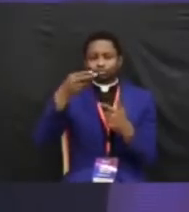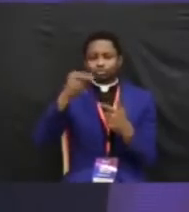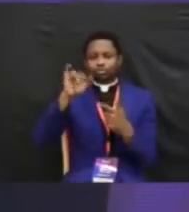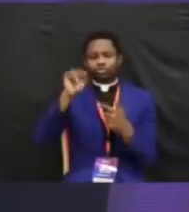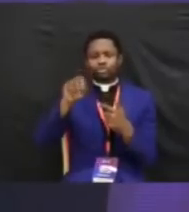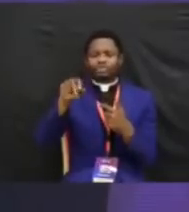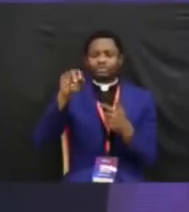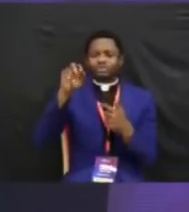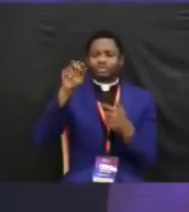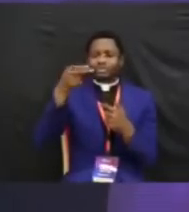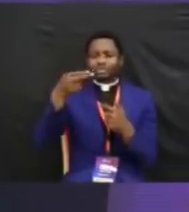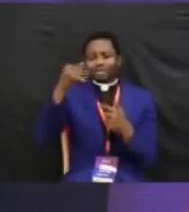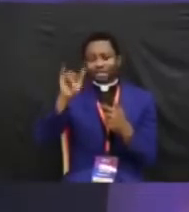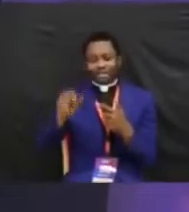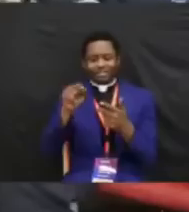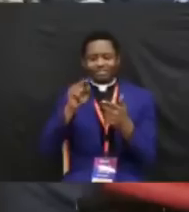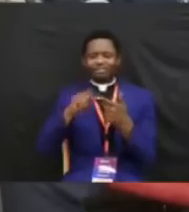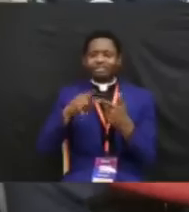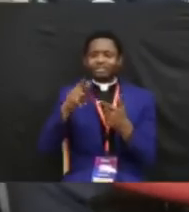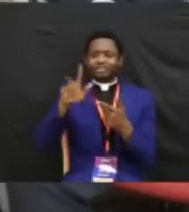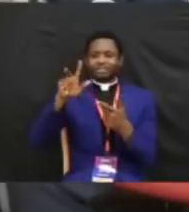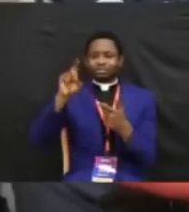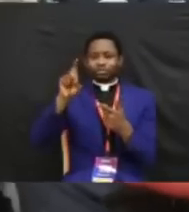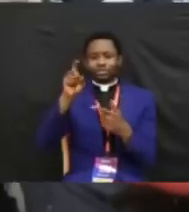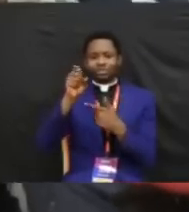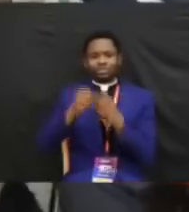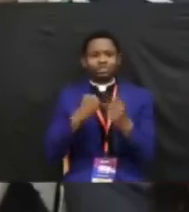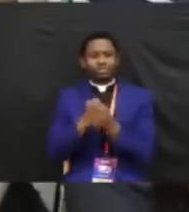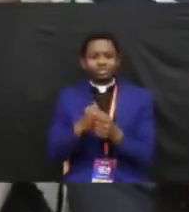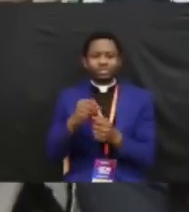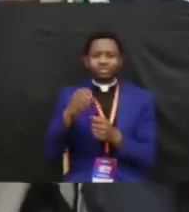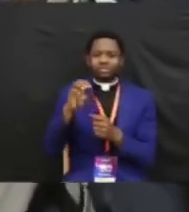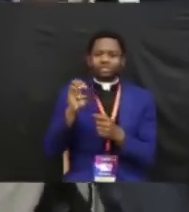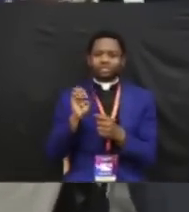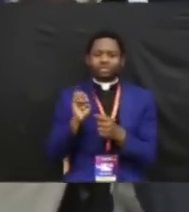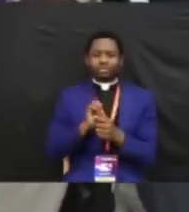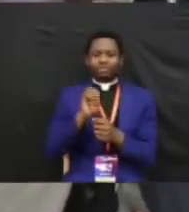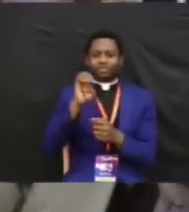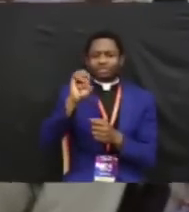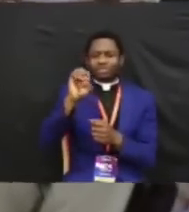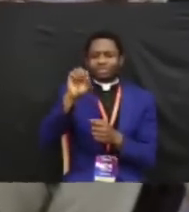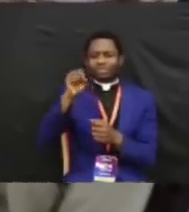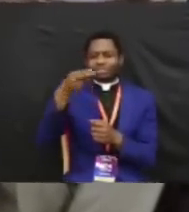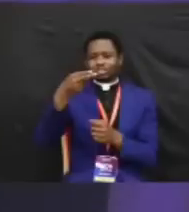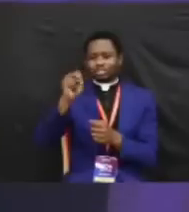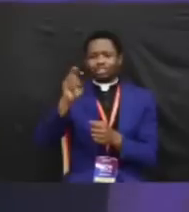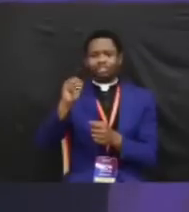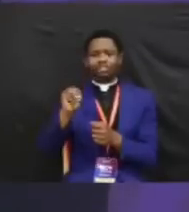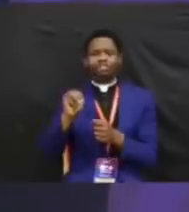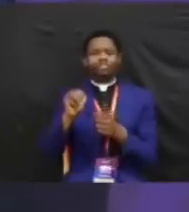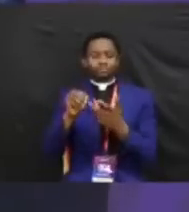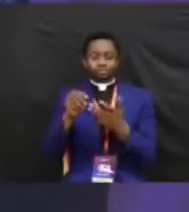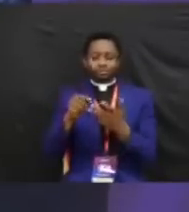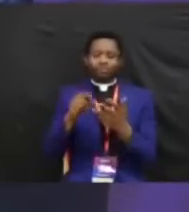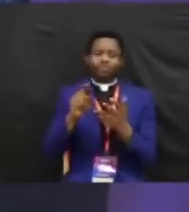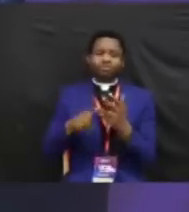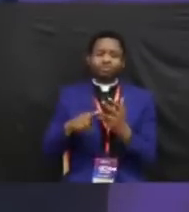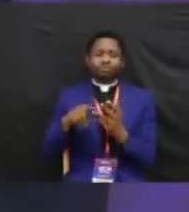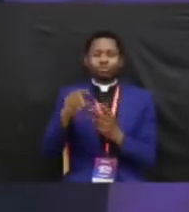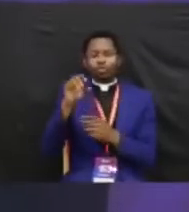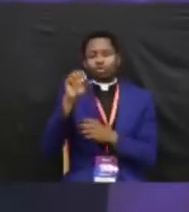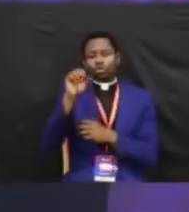Emmanuel is also served for 29 years. Benjamin Sam 28. Yao Som